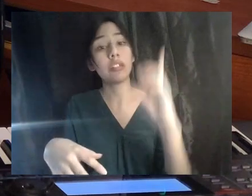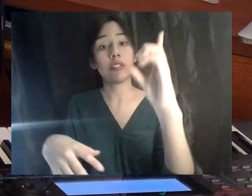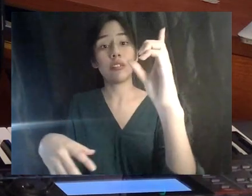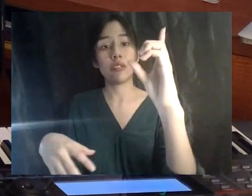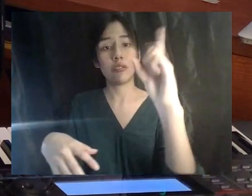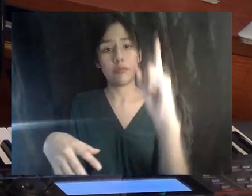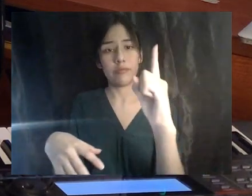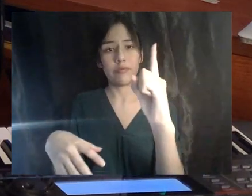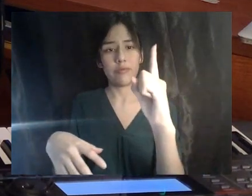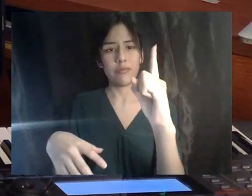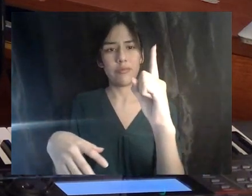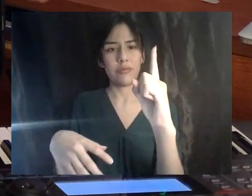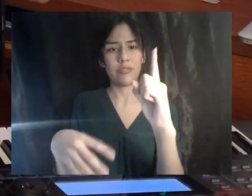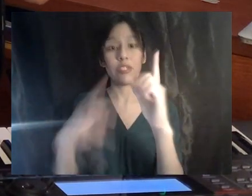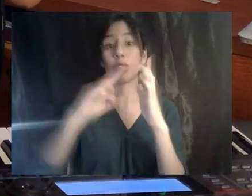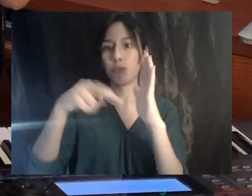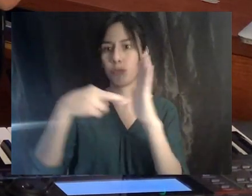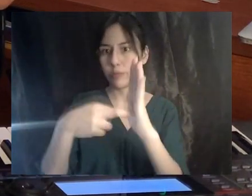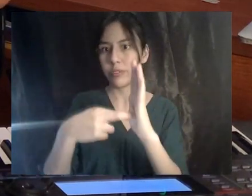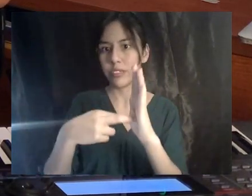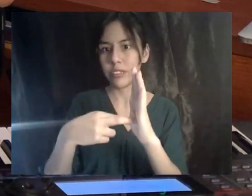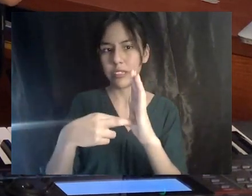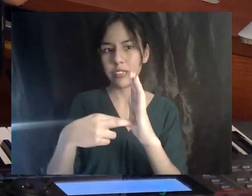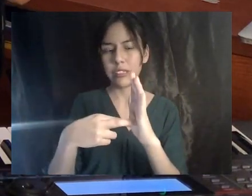one big Twix.